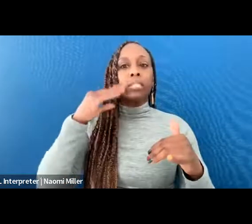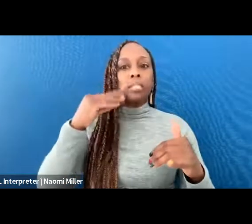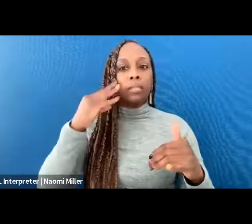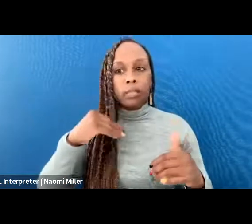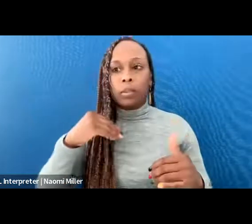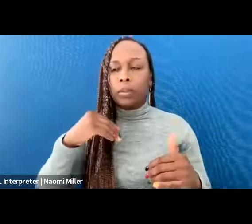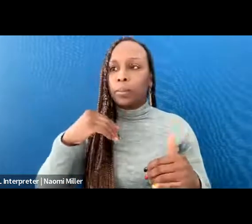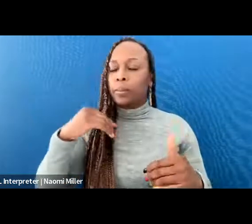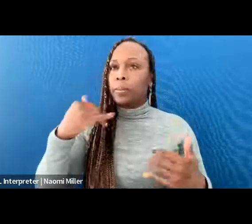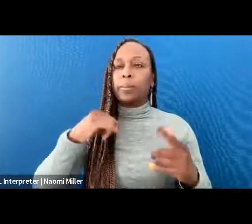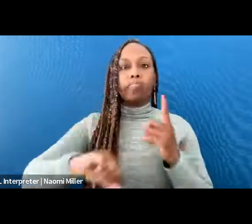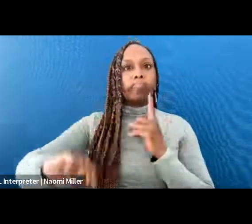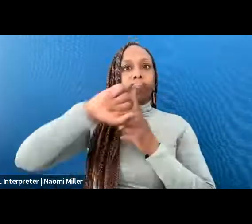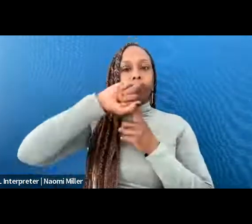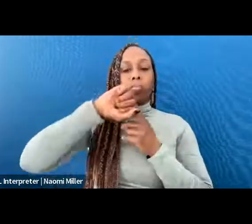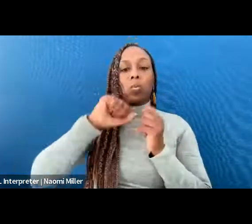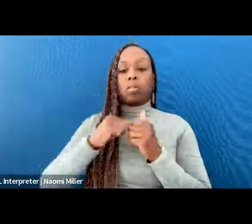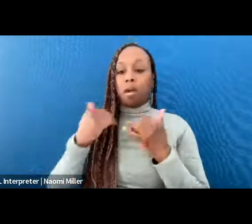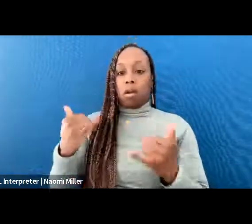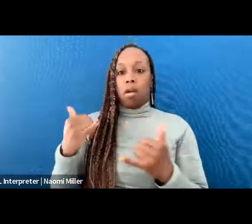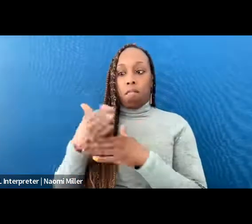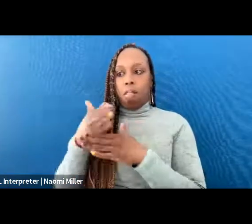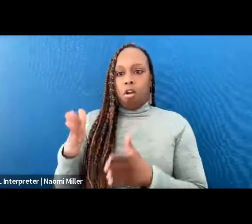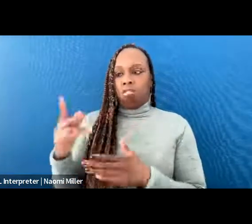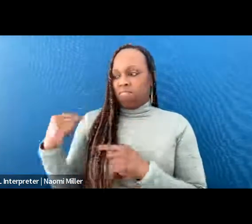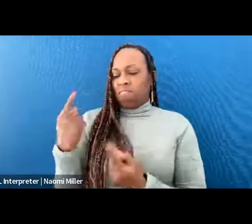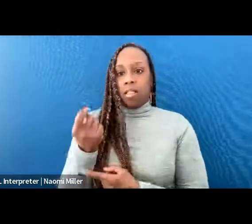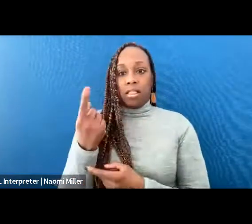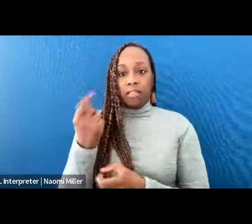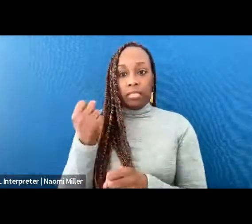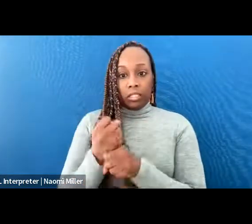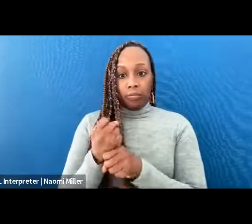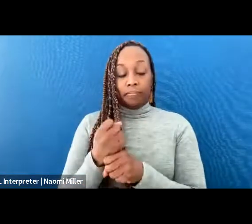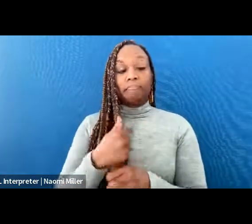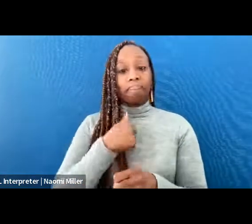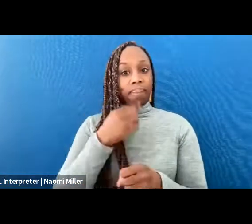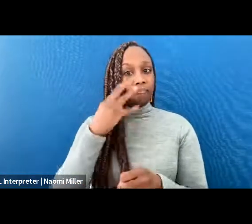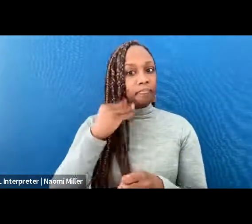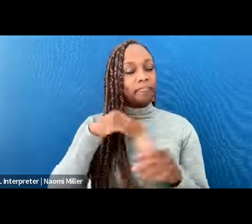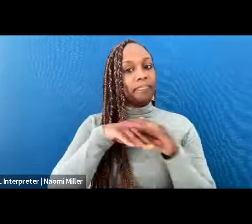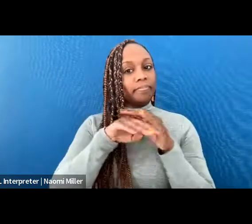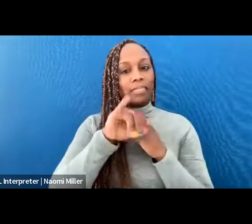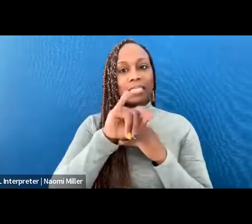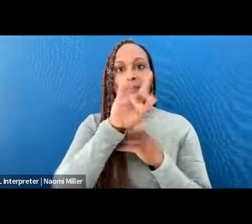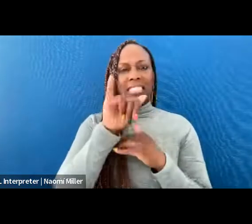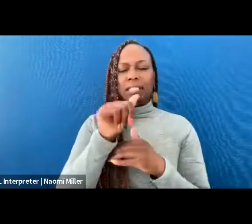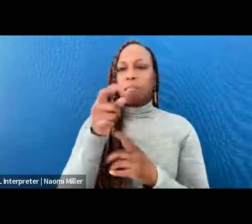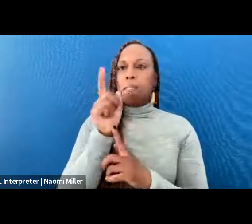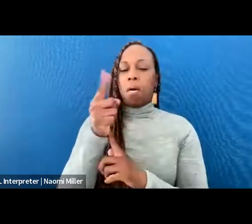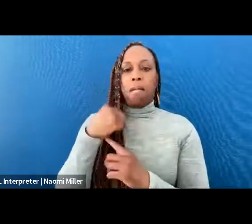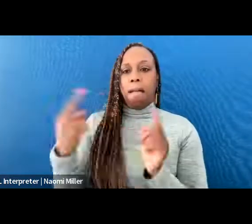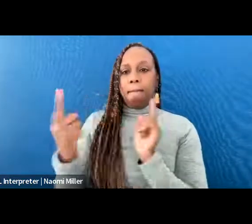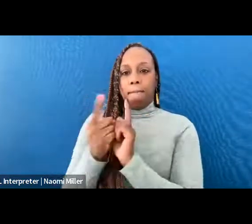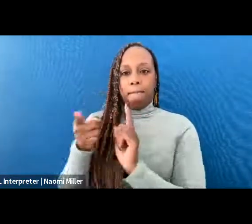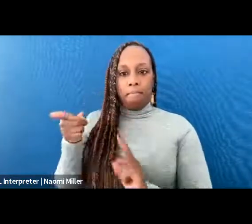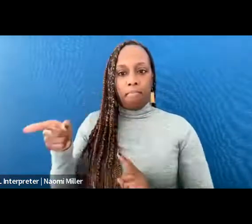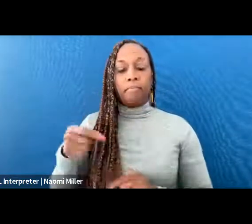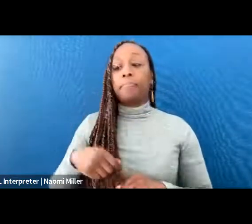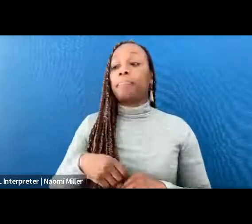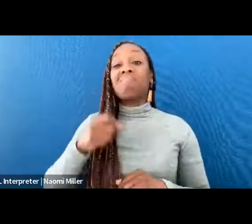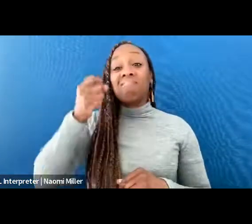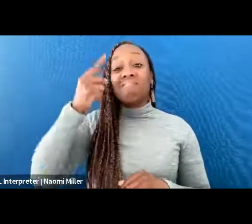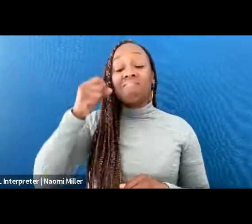is with my current partner of 11 years. I experienced access intimacy the moment I met her. Even though she